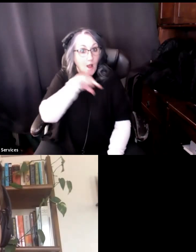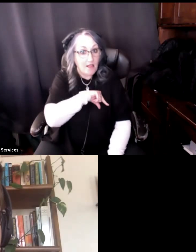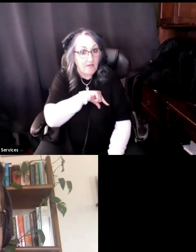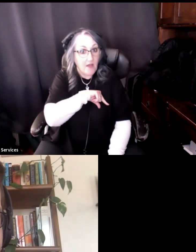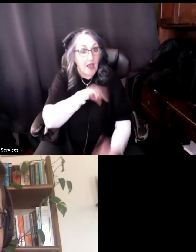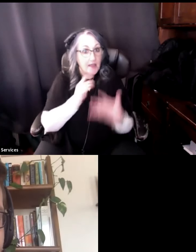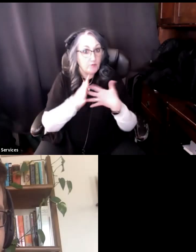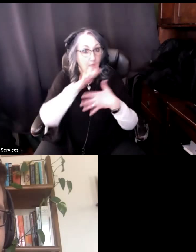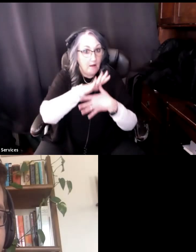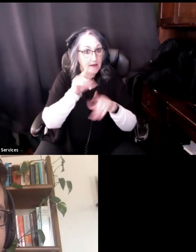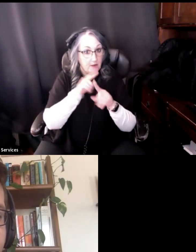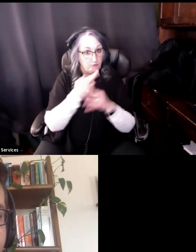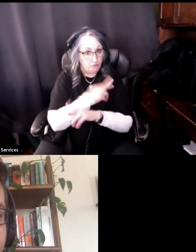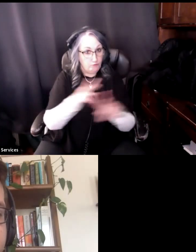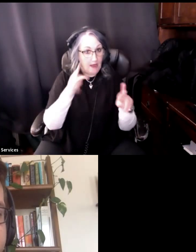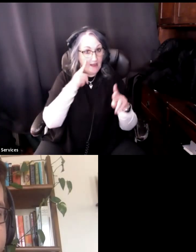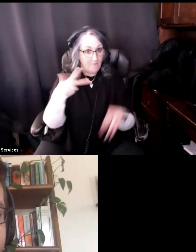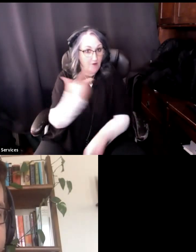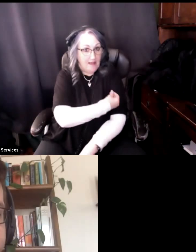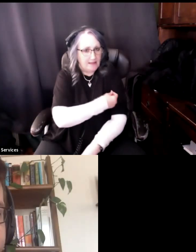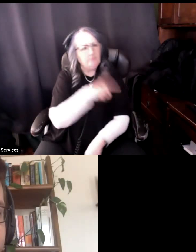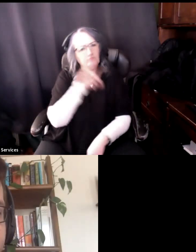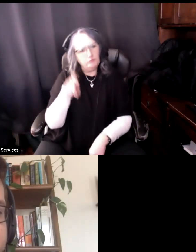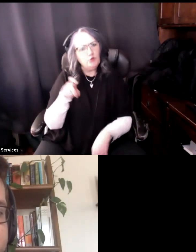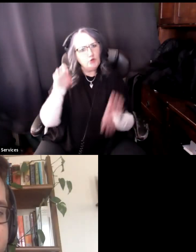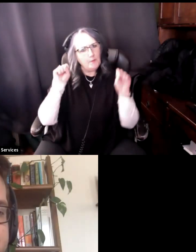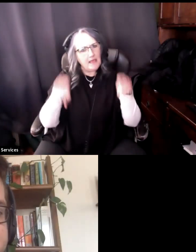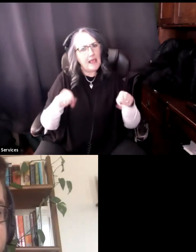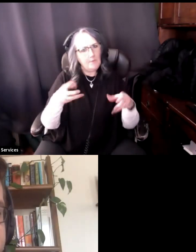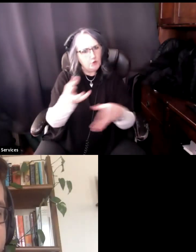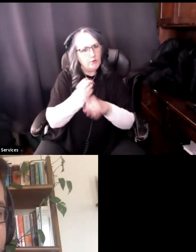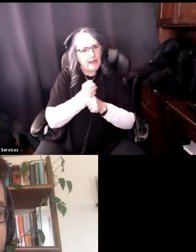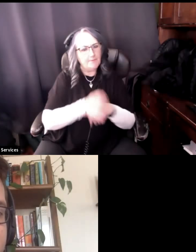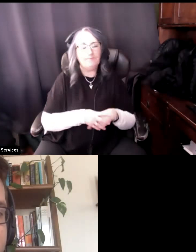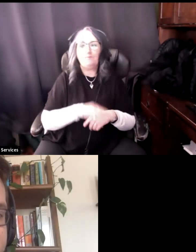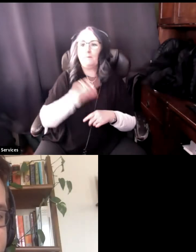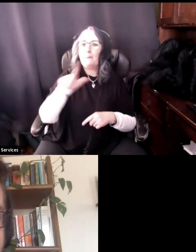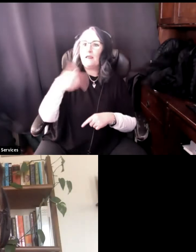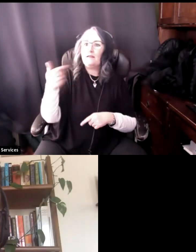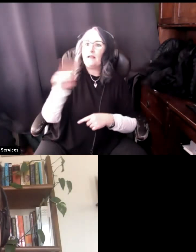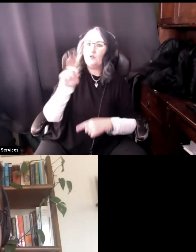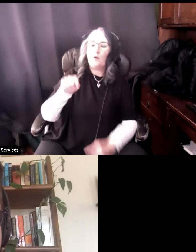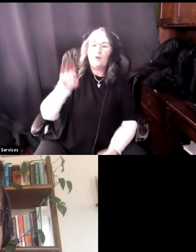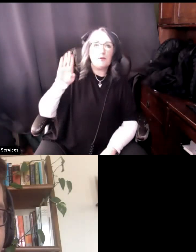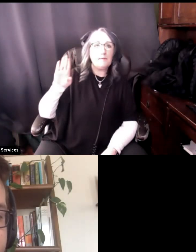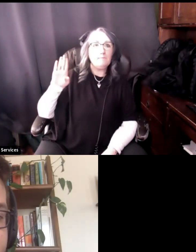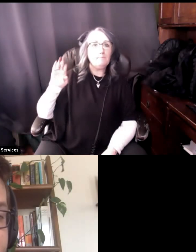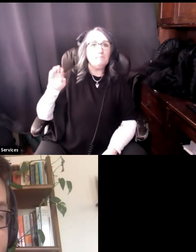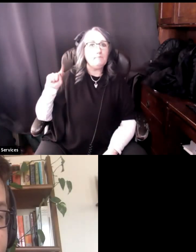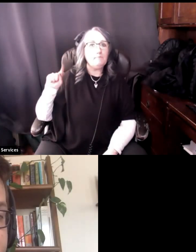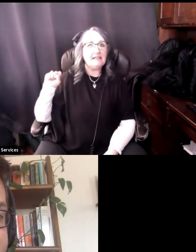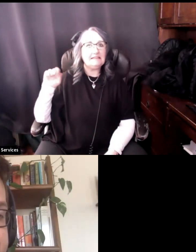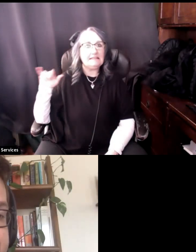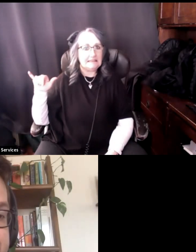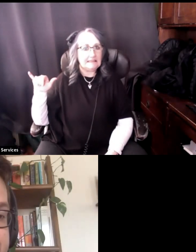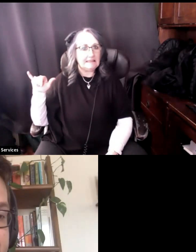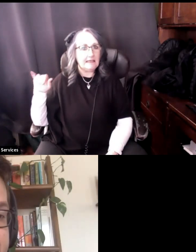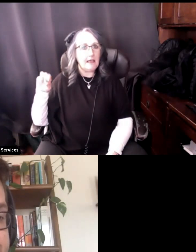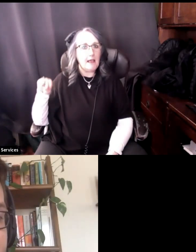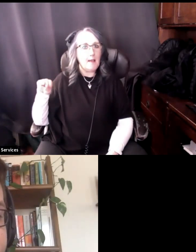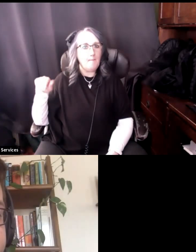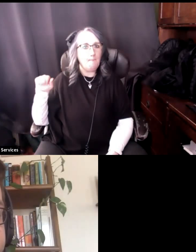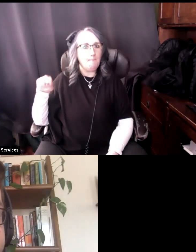Thank you very much. Next question is from Betsy Mandel. I have made appointments for other people as the